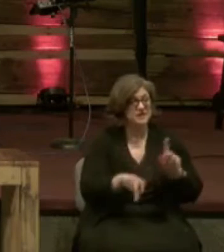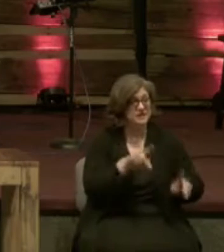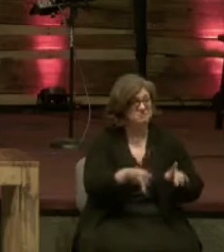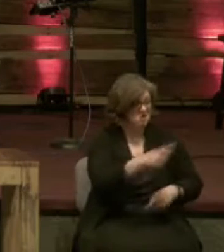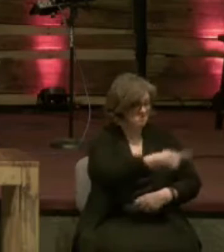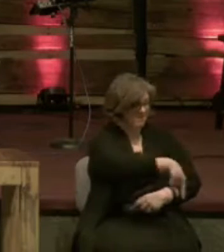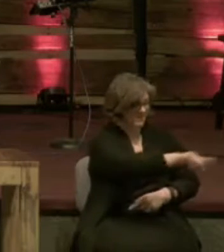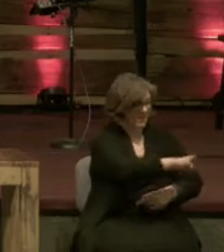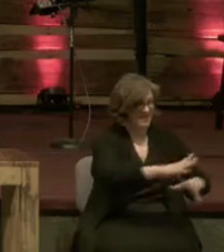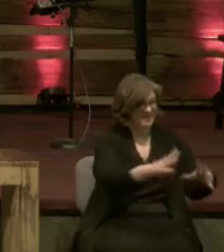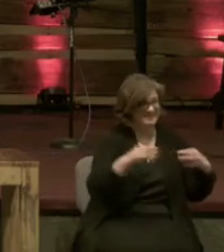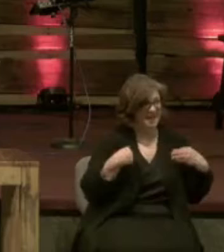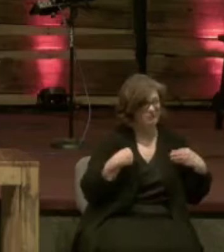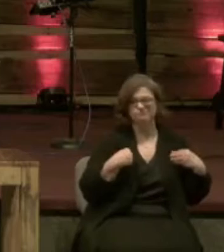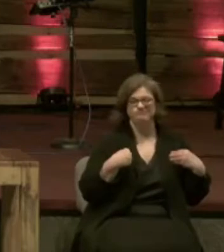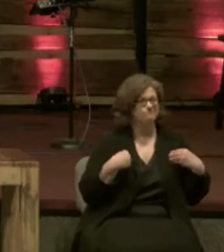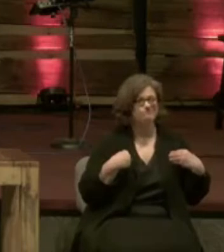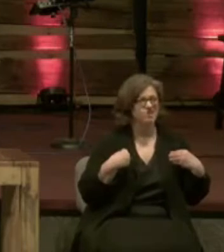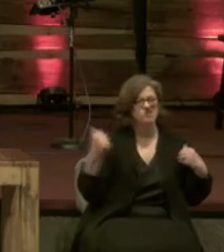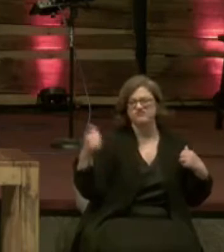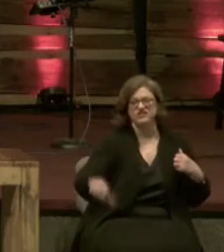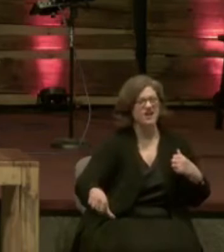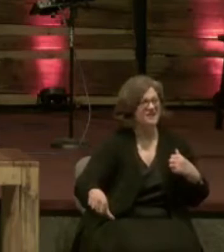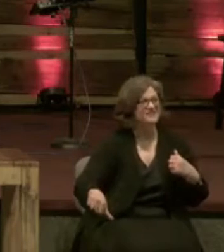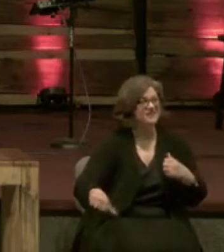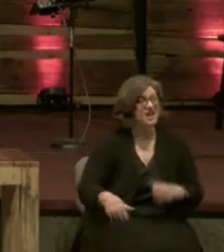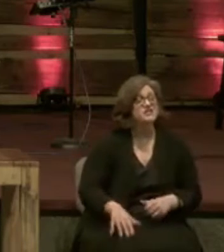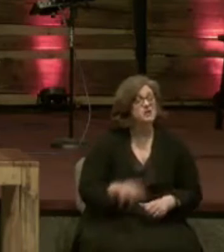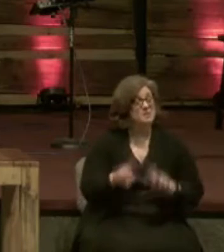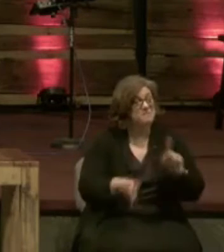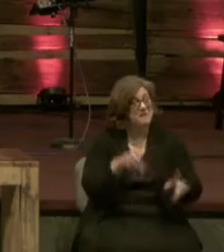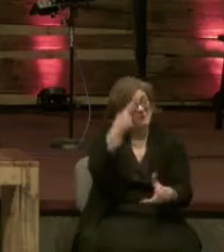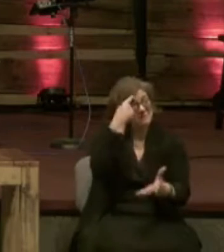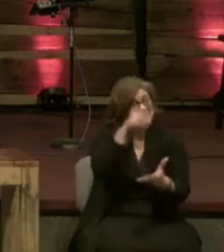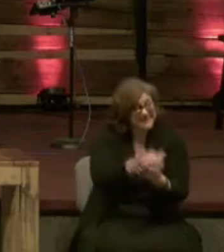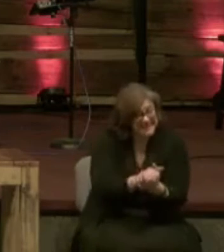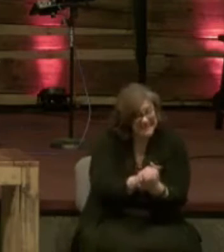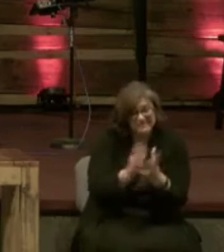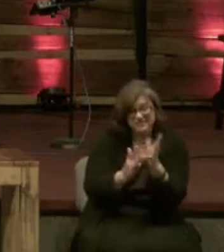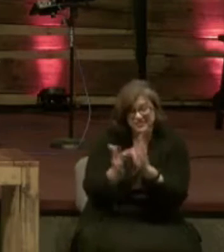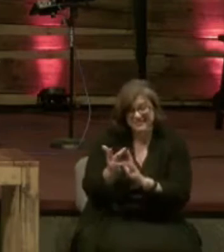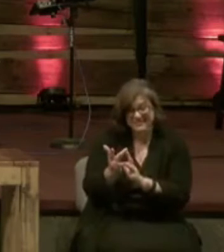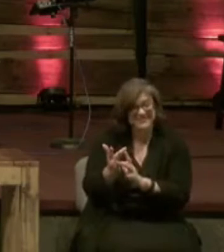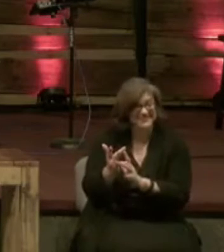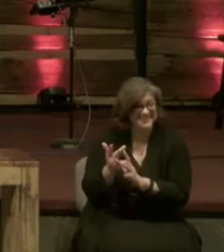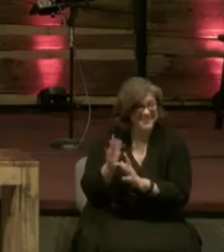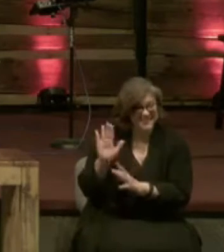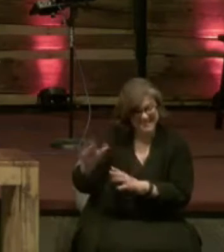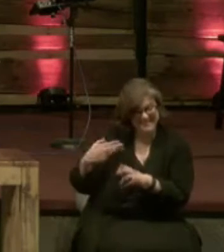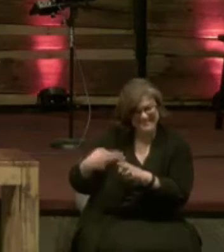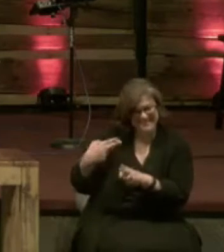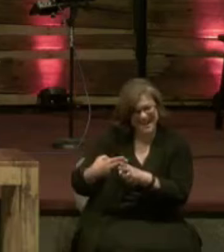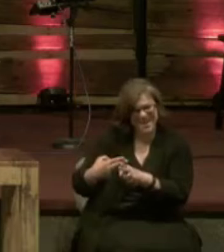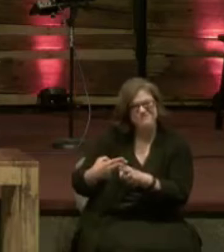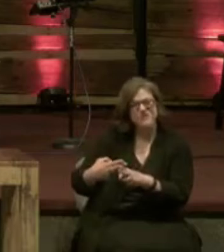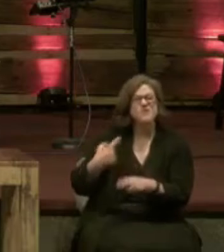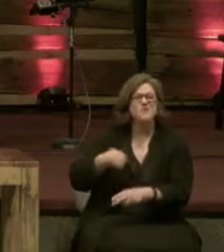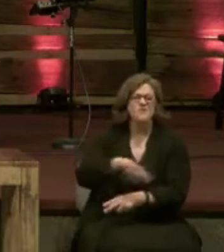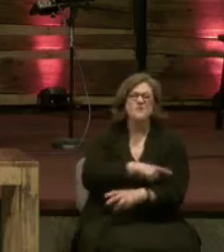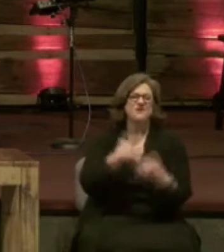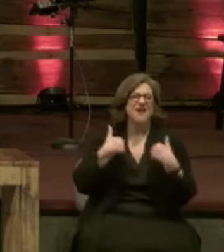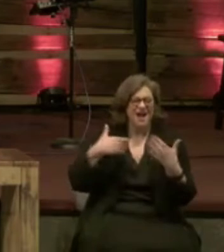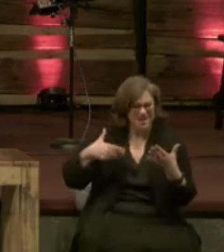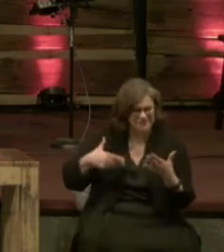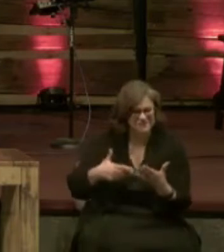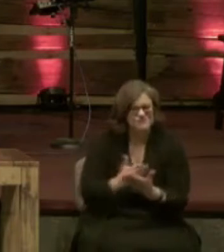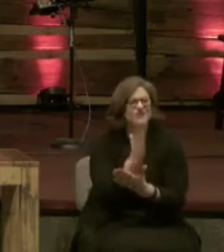Yet to all who did receive him, to those who believed in his name, he gave the right to become children of God. Children born not